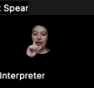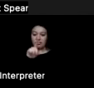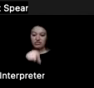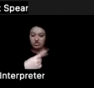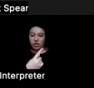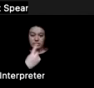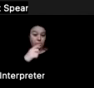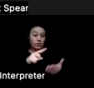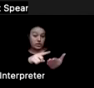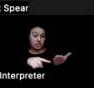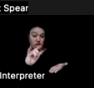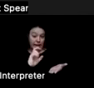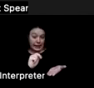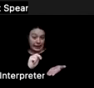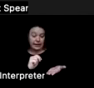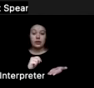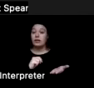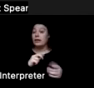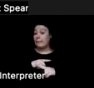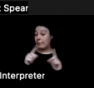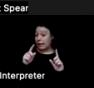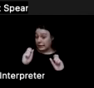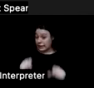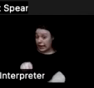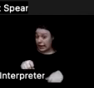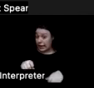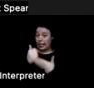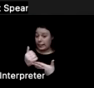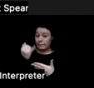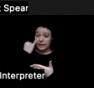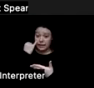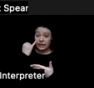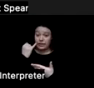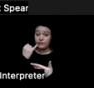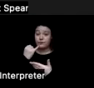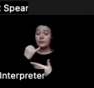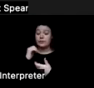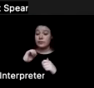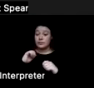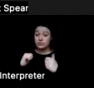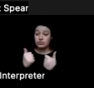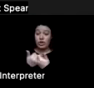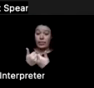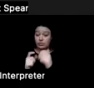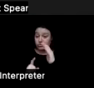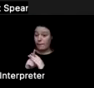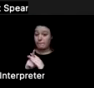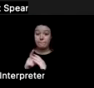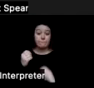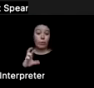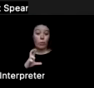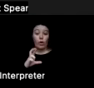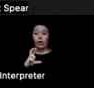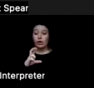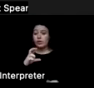can actually help if there are other challenges or concerns that students are experiencing. It can be